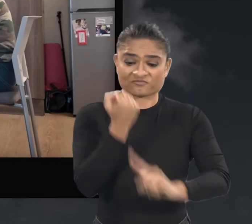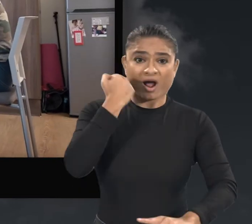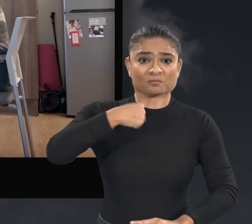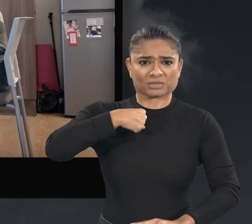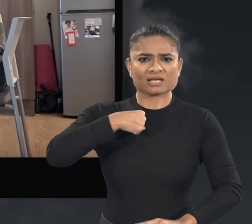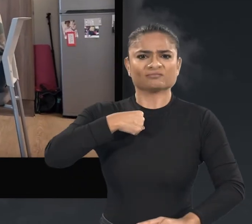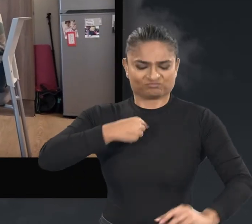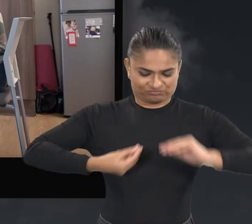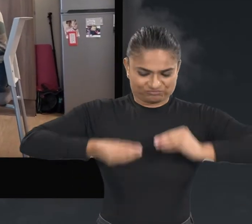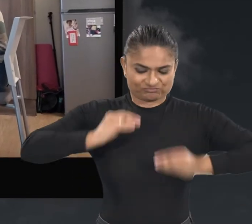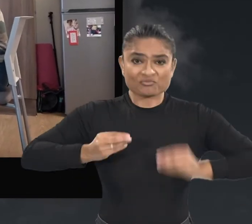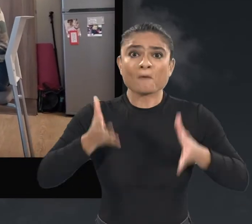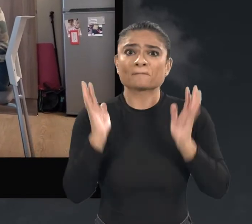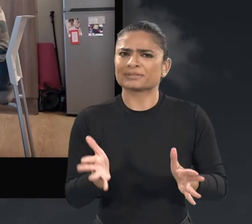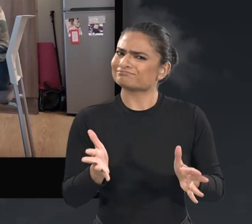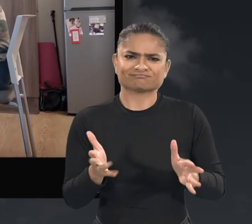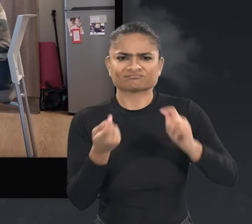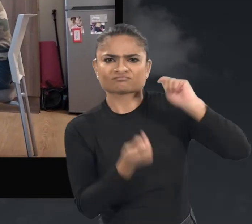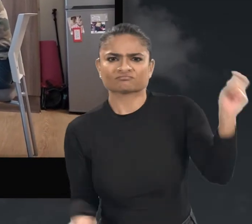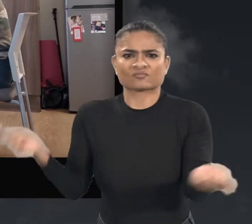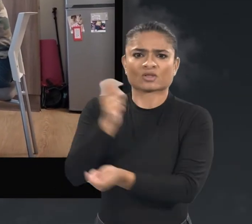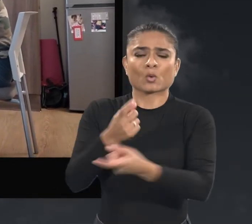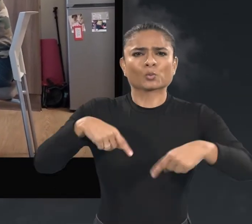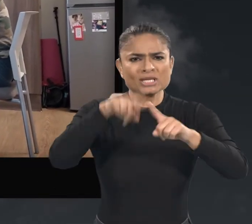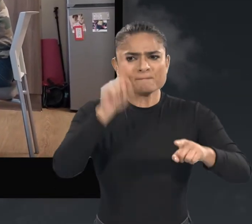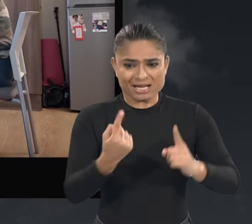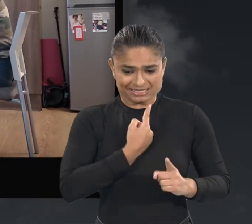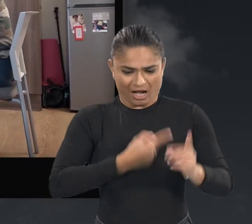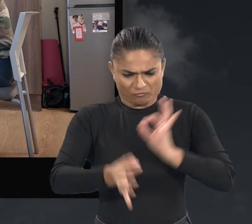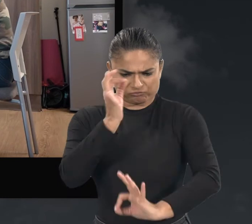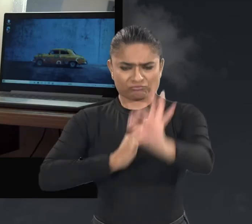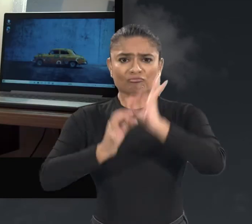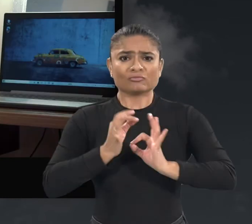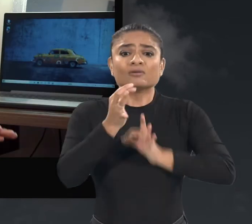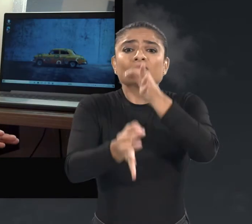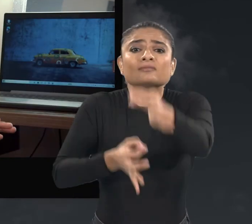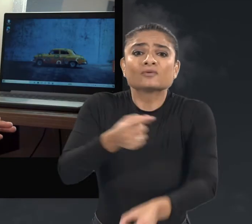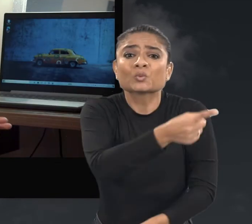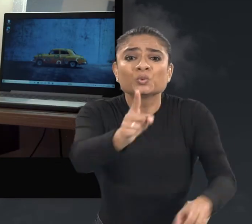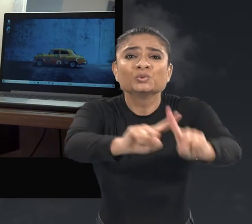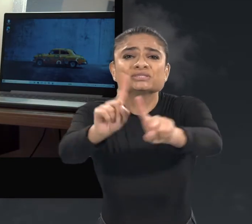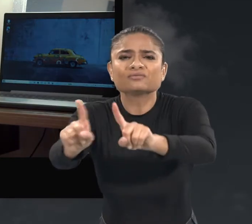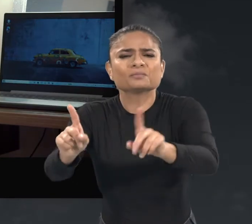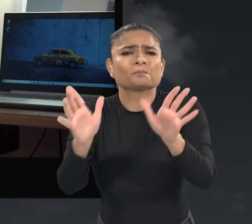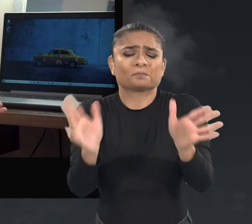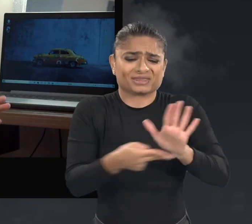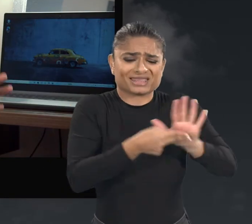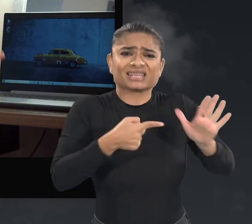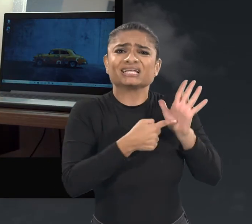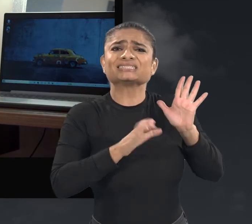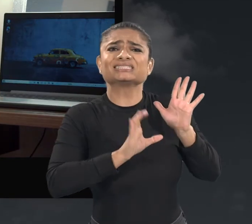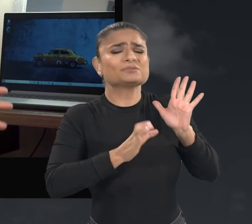find you, but they will not define you. Ons moet onsself define. Jy is nie anders nie, jy is net